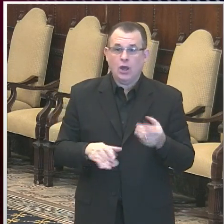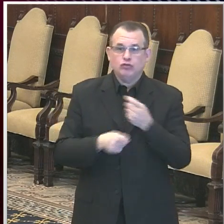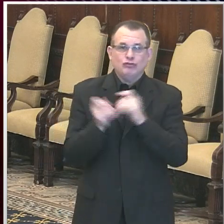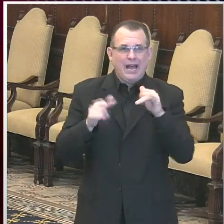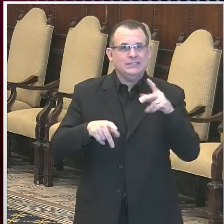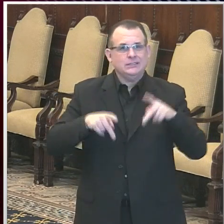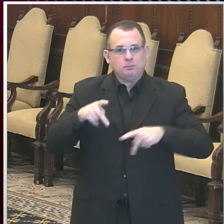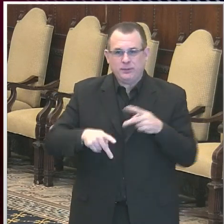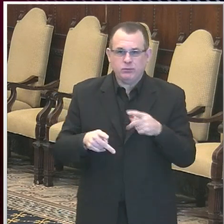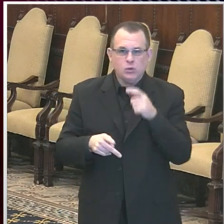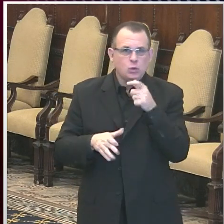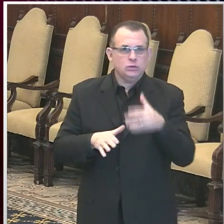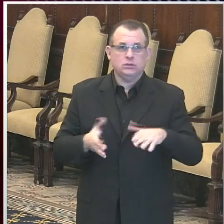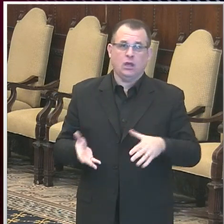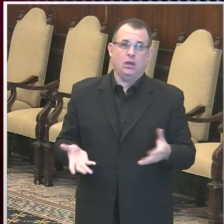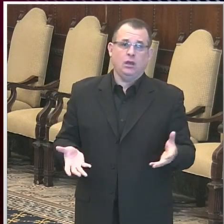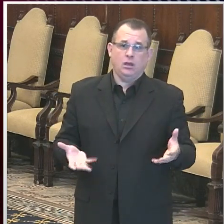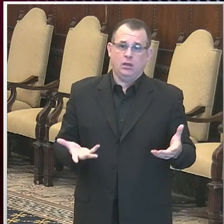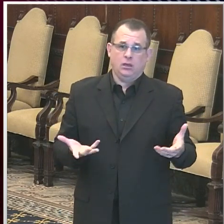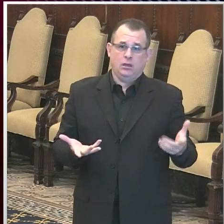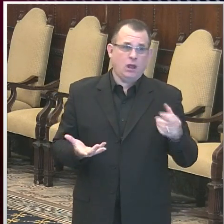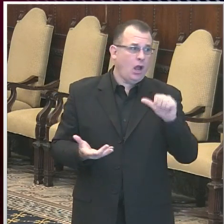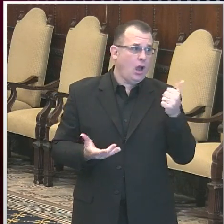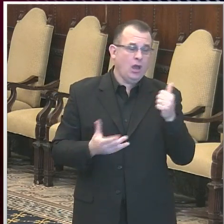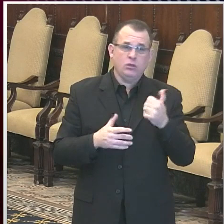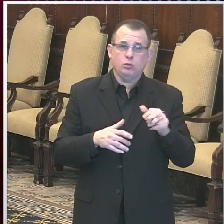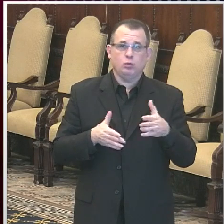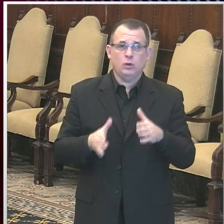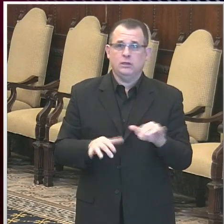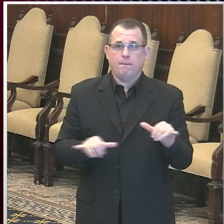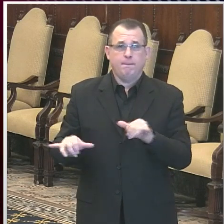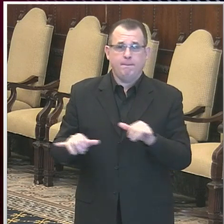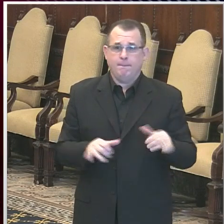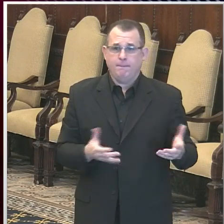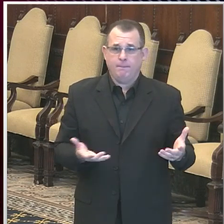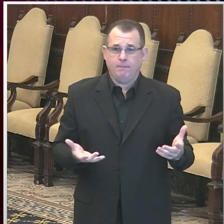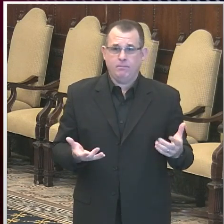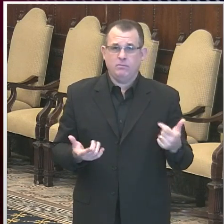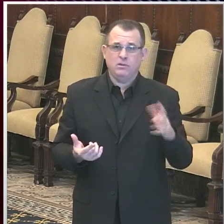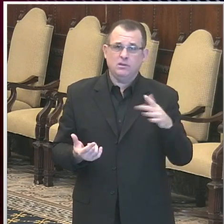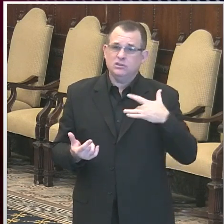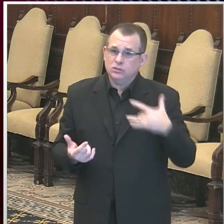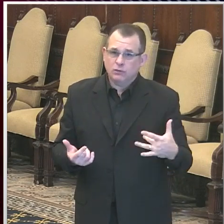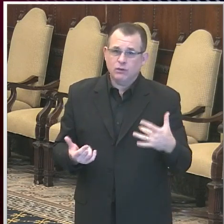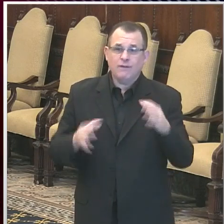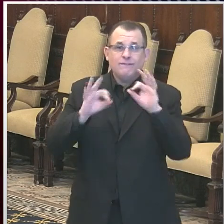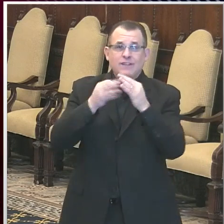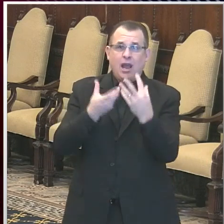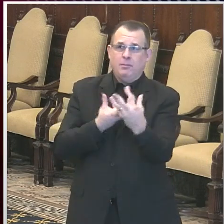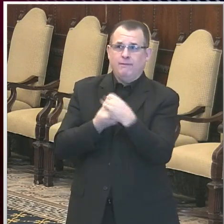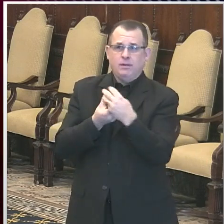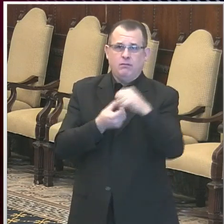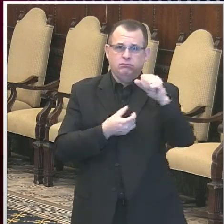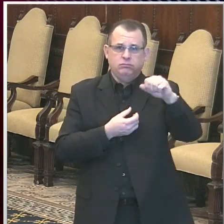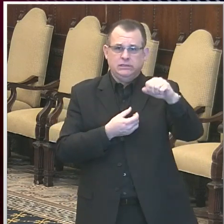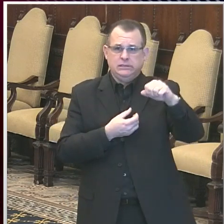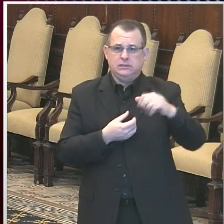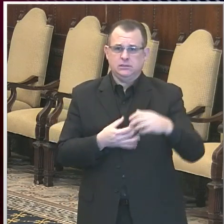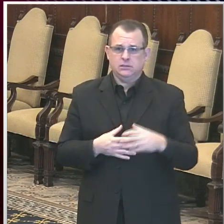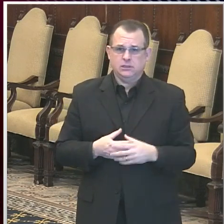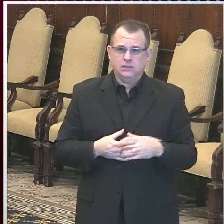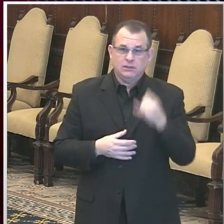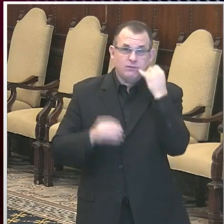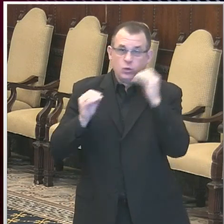any problem in the city of Philadelphia. So if they, generally speaking, families are involved. To the extent they're not, then the medical examiner